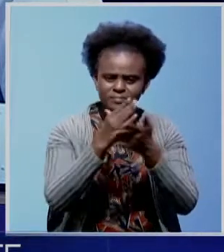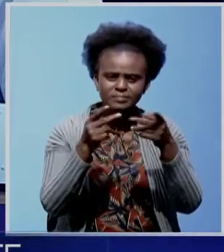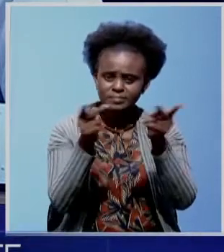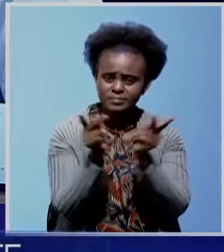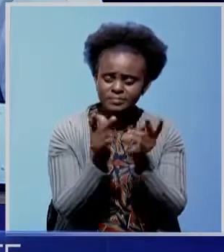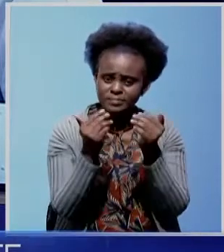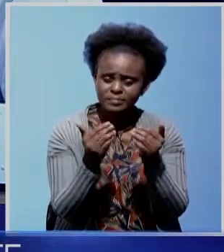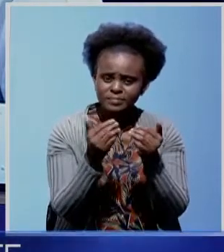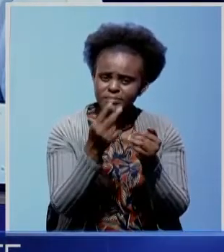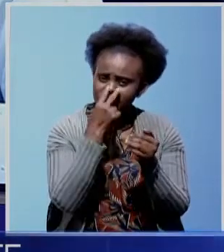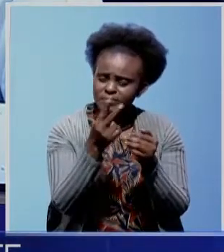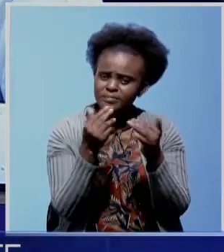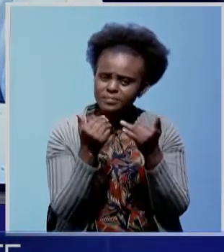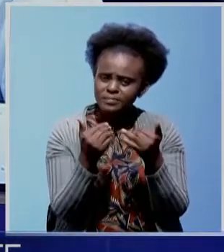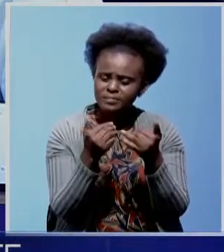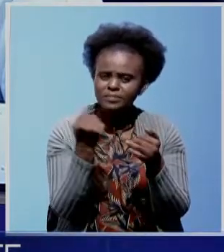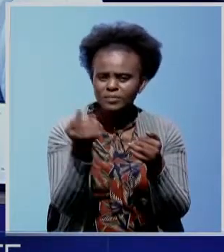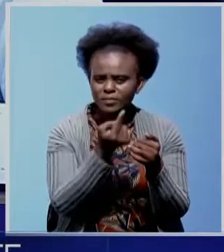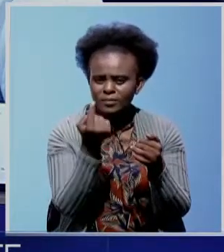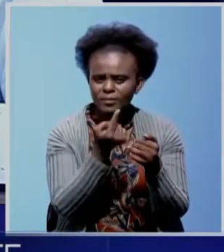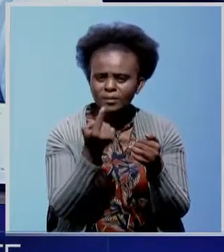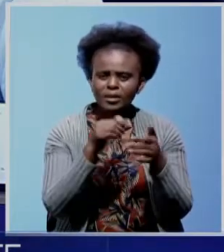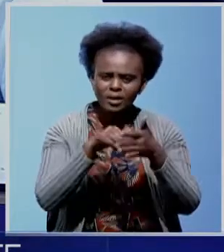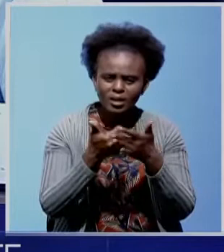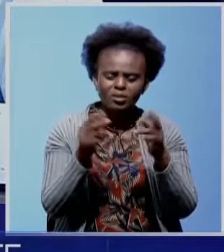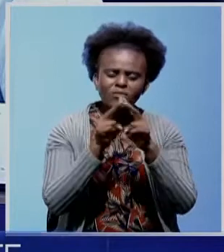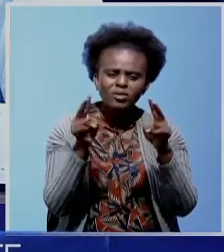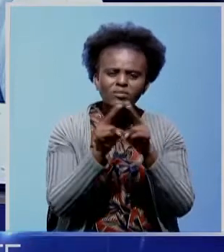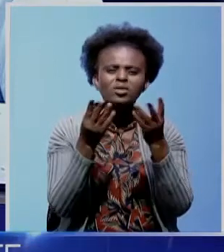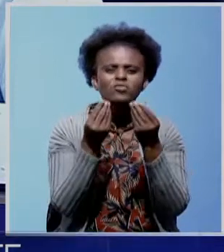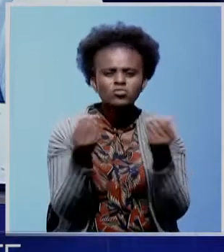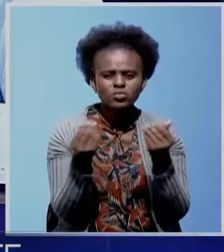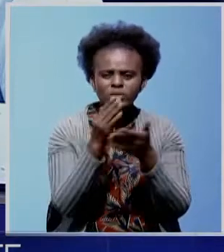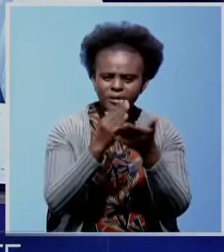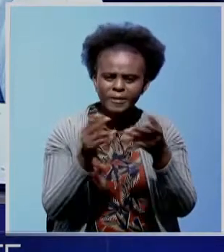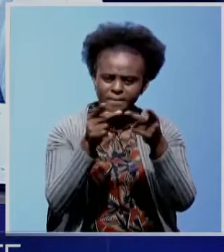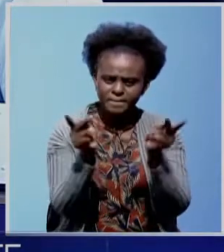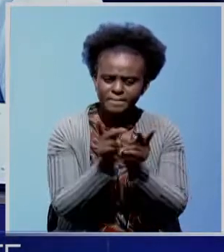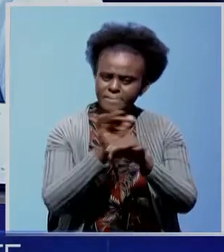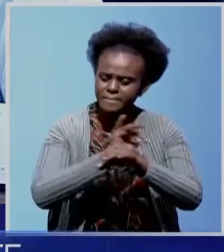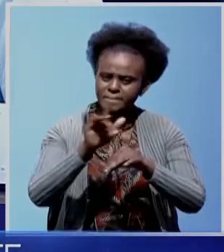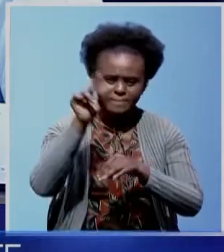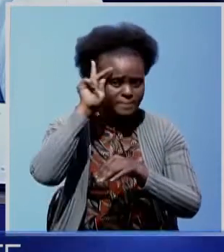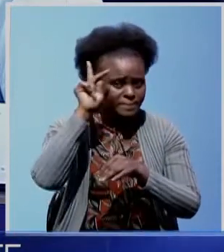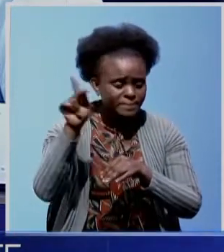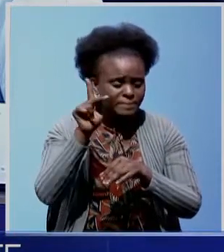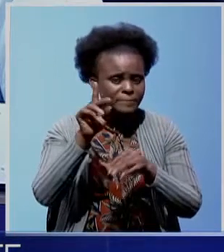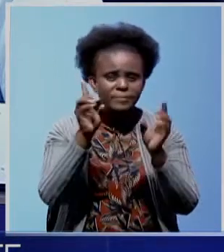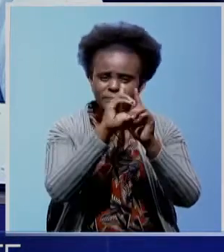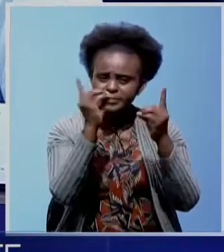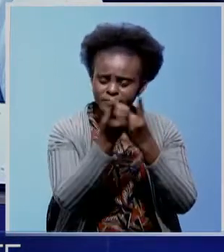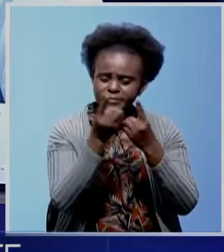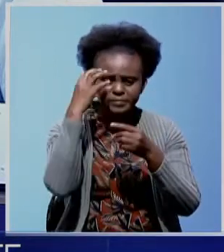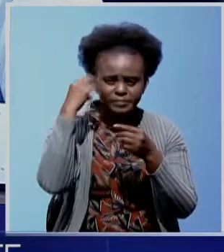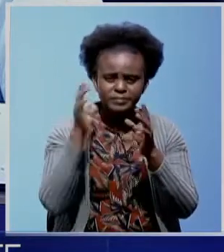stations checked on was, however, low, with some polling stations empty. Kitwe District Electoral Officer SEKE MBULO